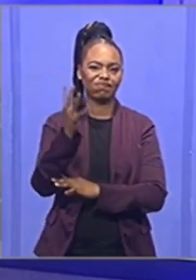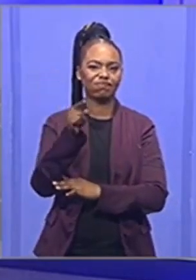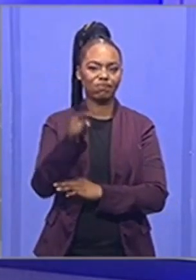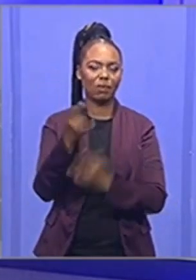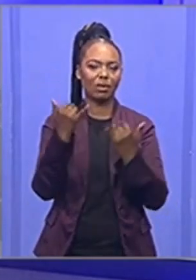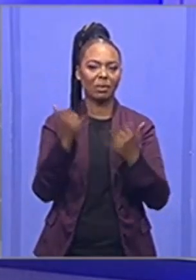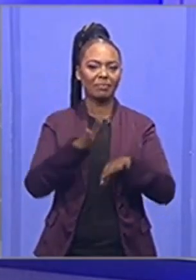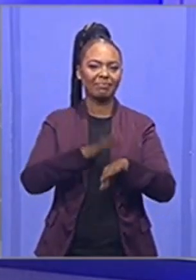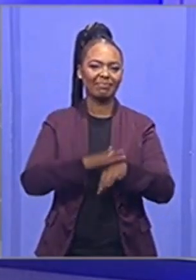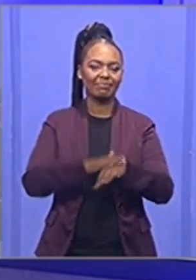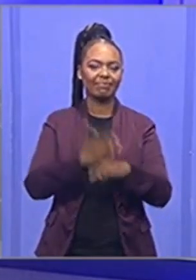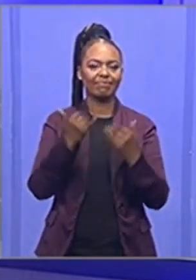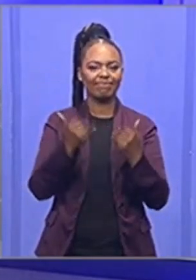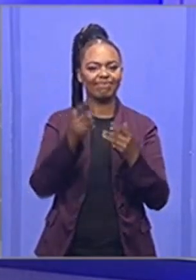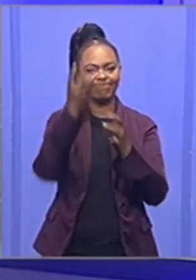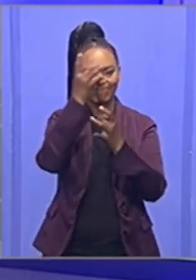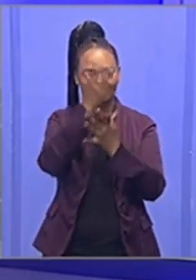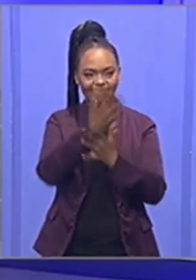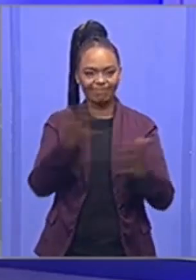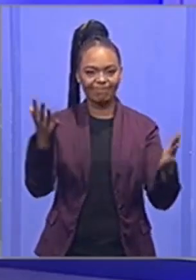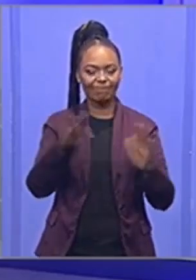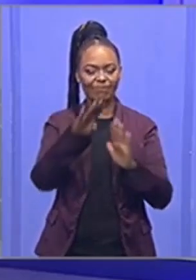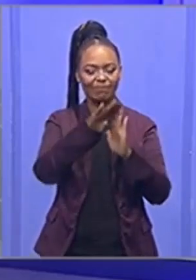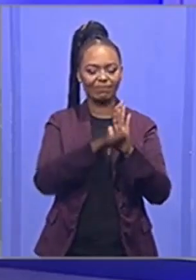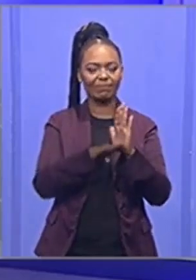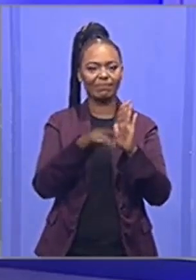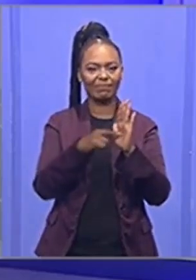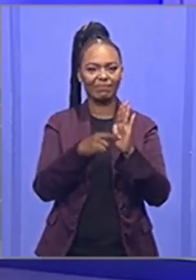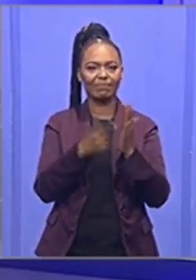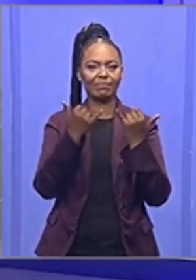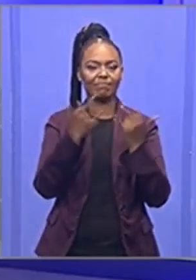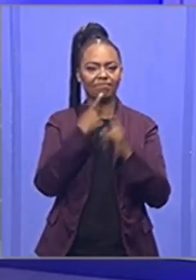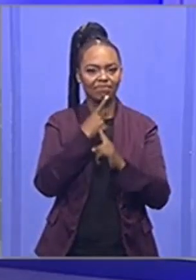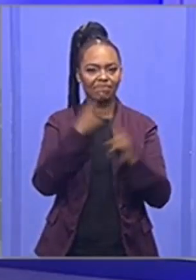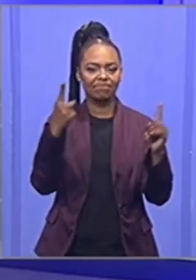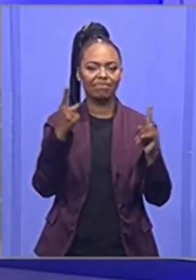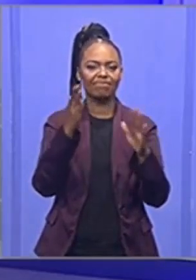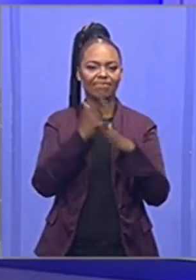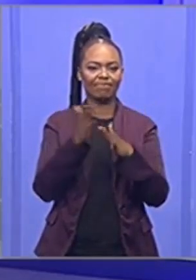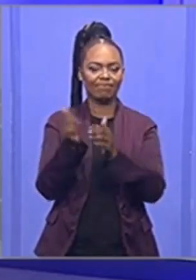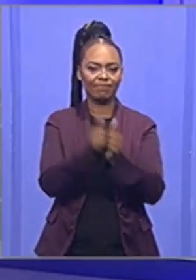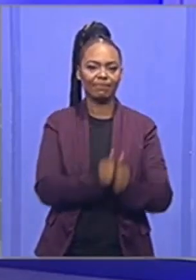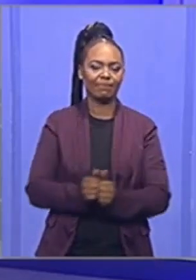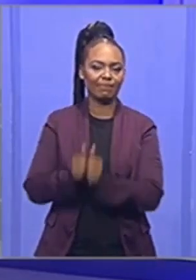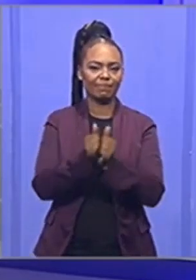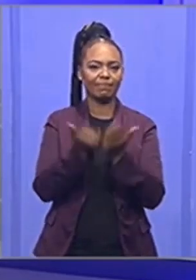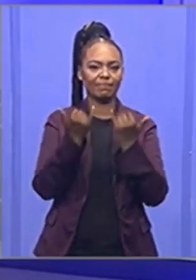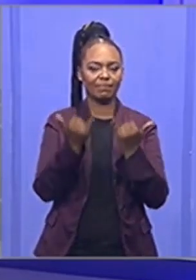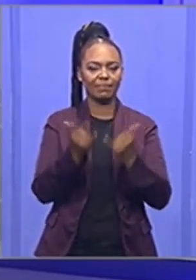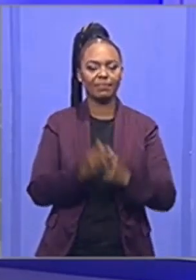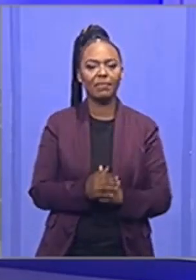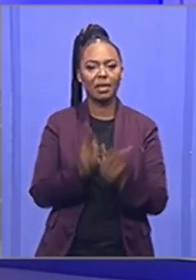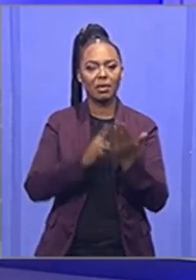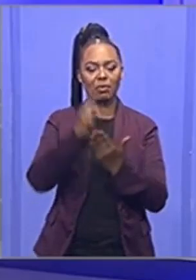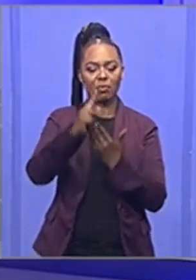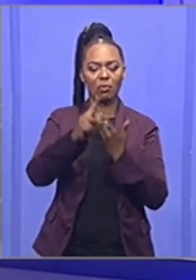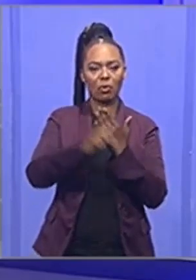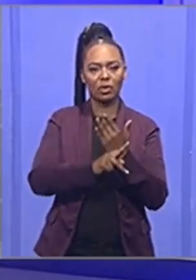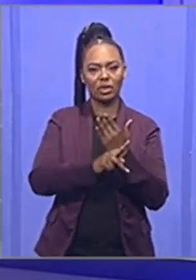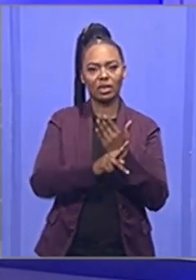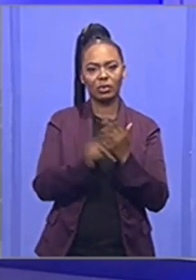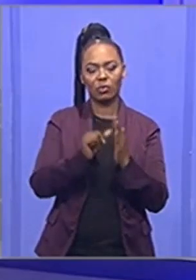nako eo a neng a itsise ka ga lenaane le le phasaladitsweng ditlamo tse di ka bontshang kgatlhego mo diporojekeng tse mo bekeng